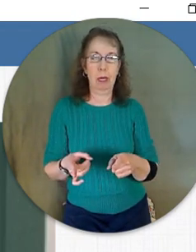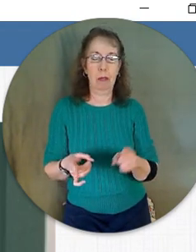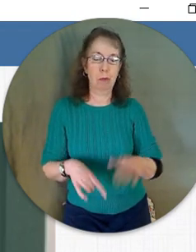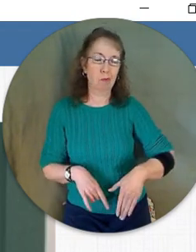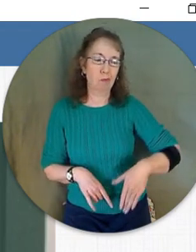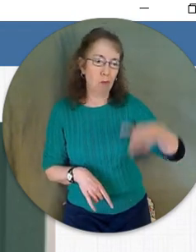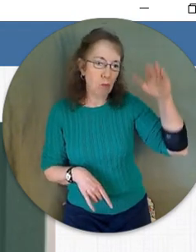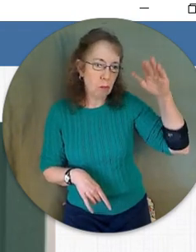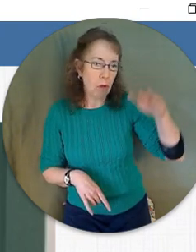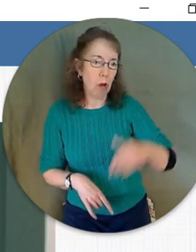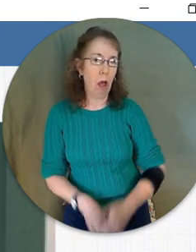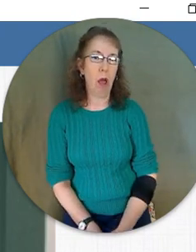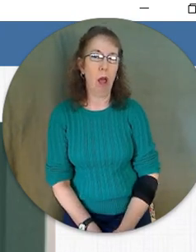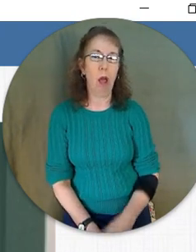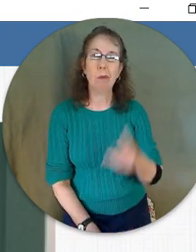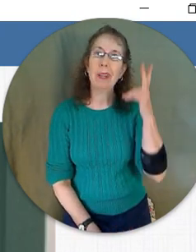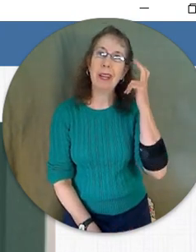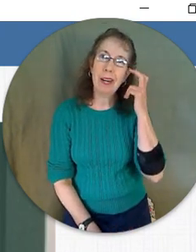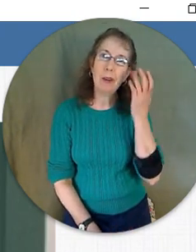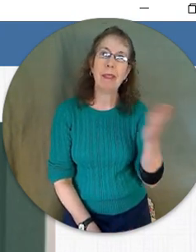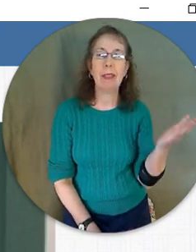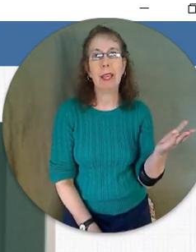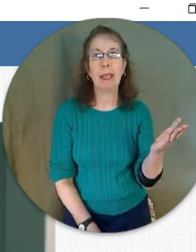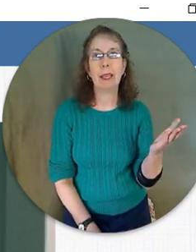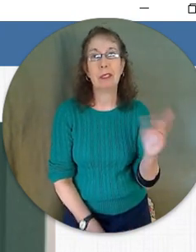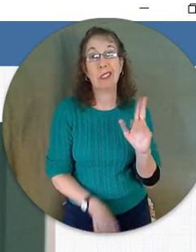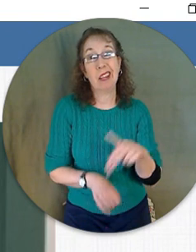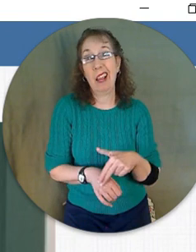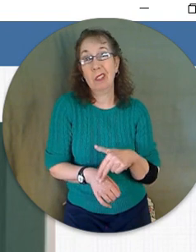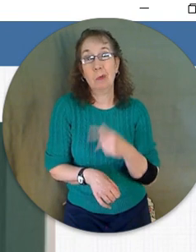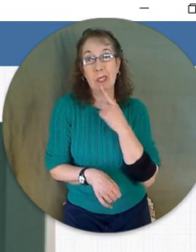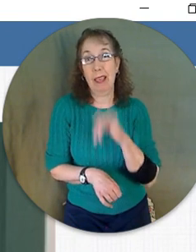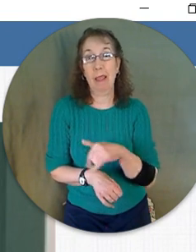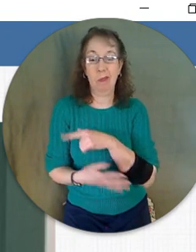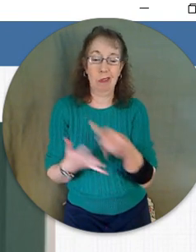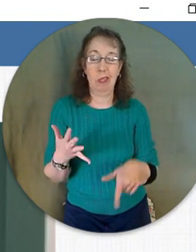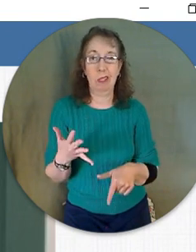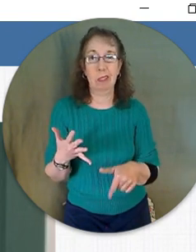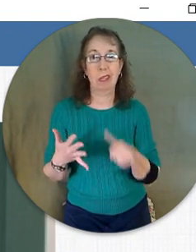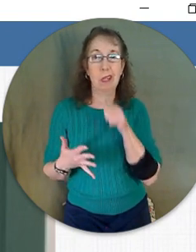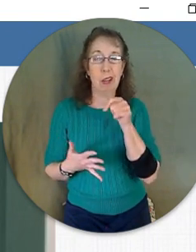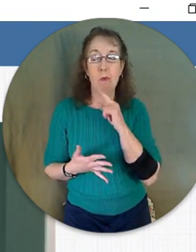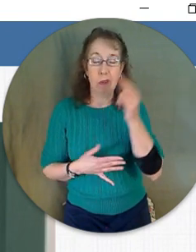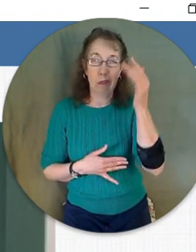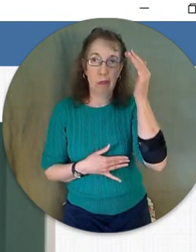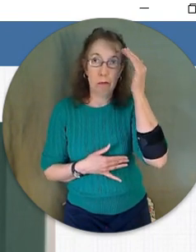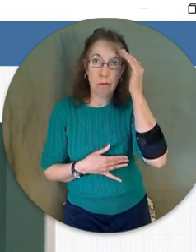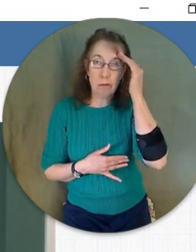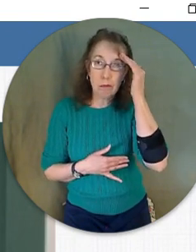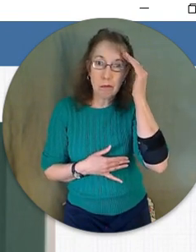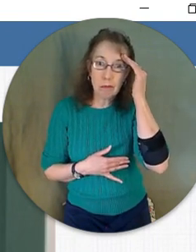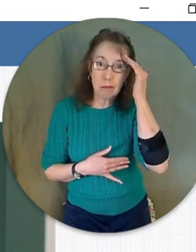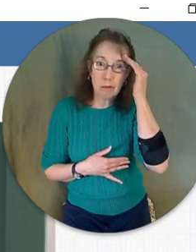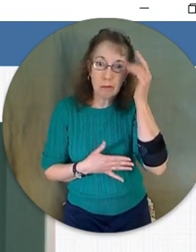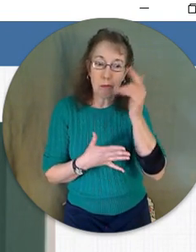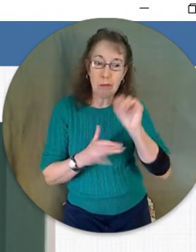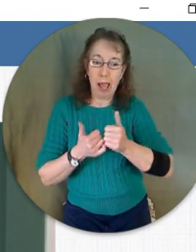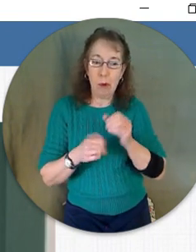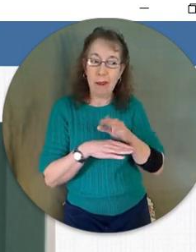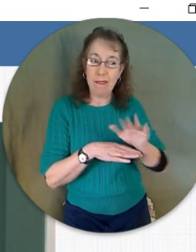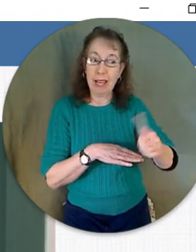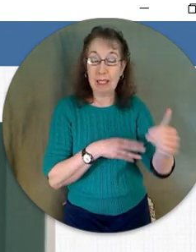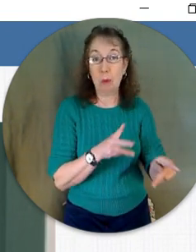up, hearing these things, and so they're just natural that we say these things and we're not really cognizant of, what effect they may